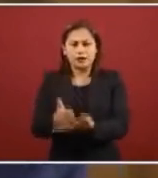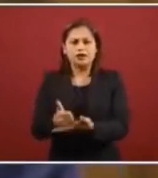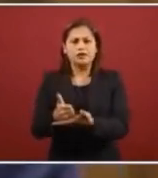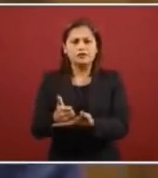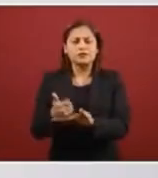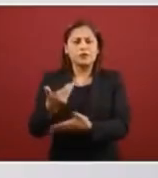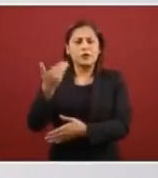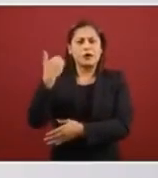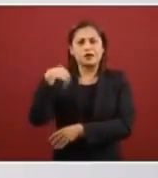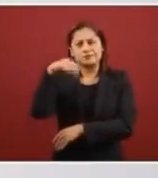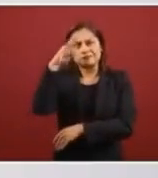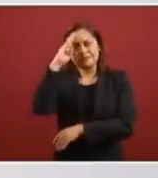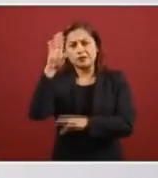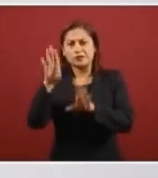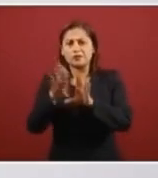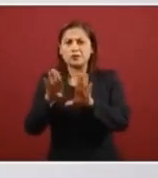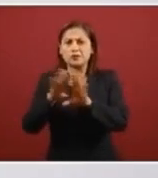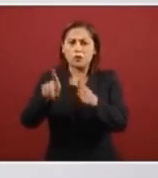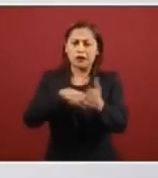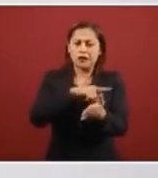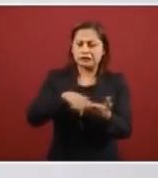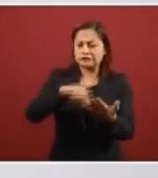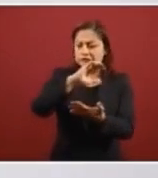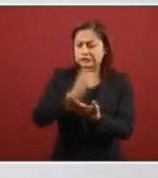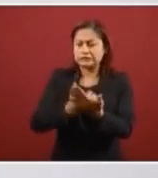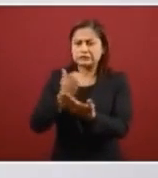we've prevented the